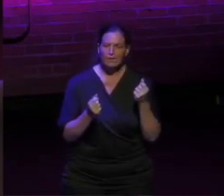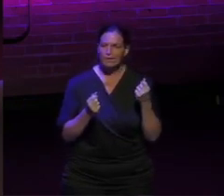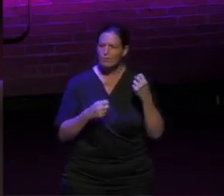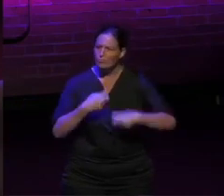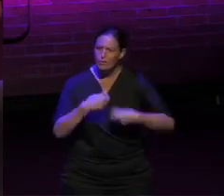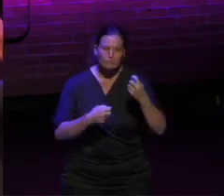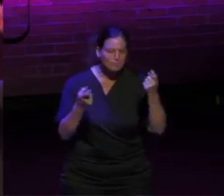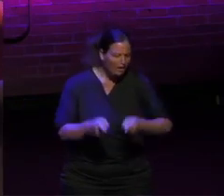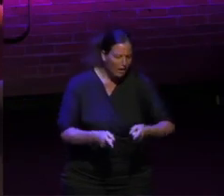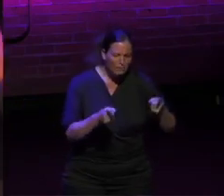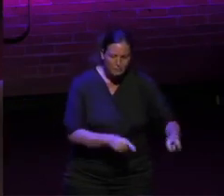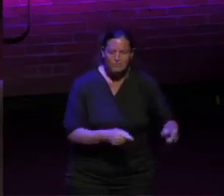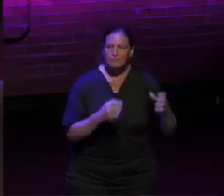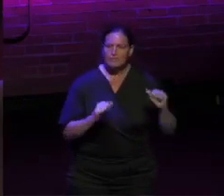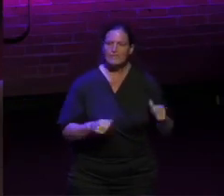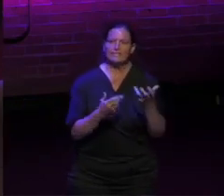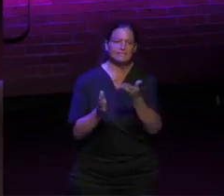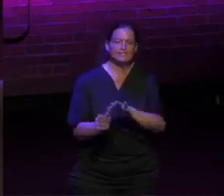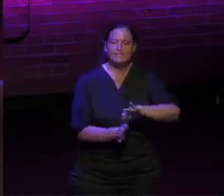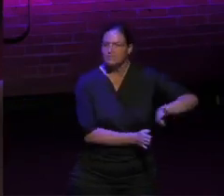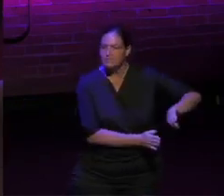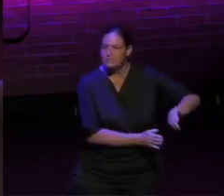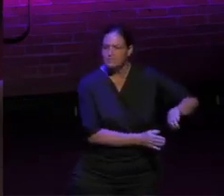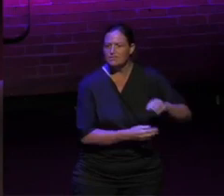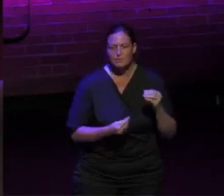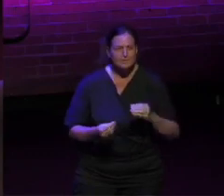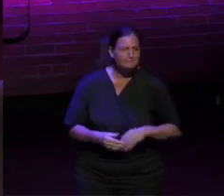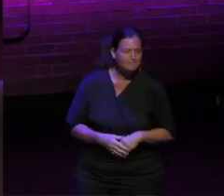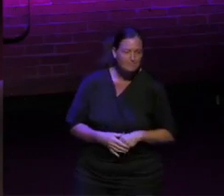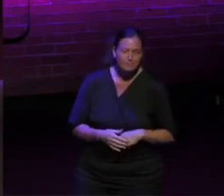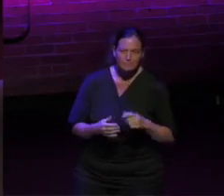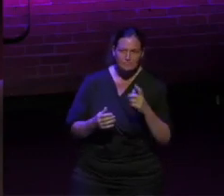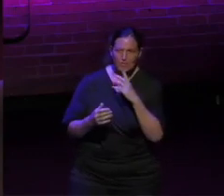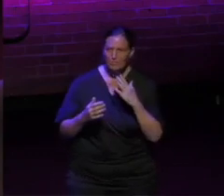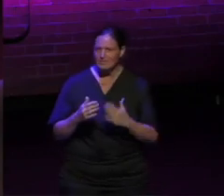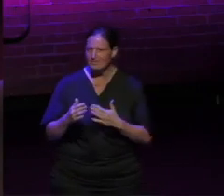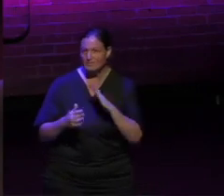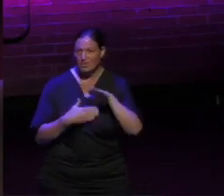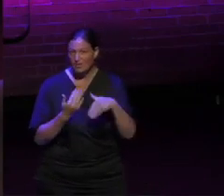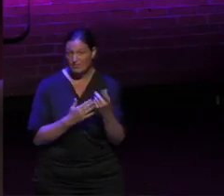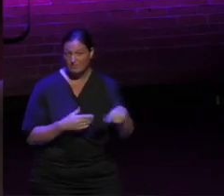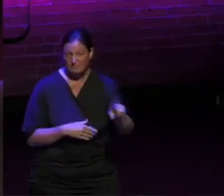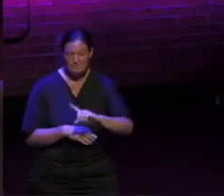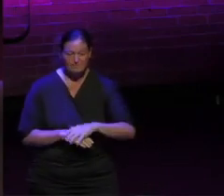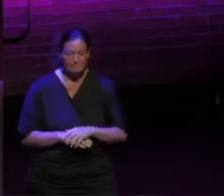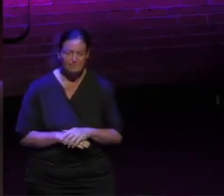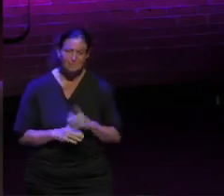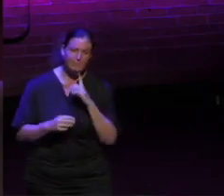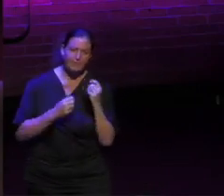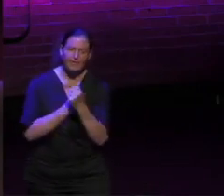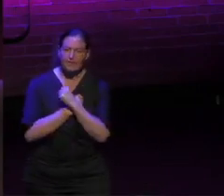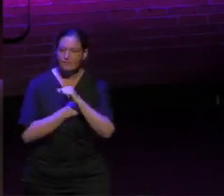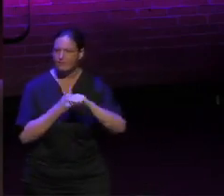we hold each other's hand and get each other through. So I'd like to sing this all for all of you. Love each other